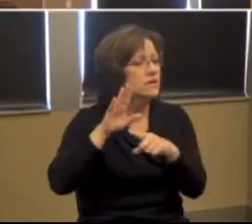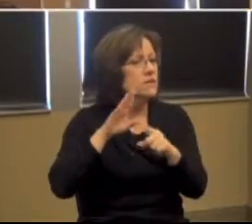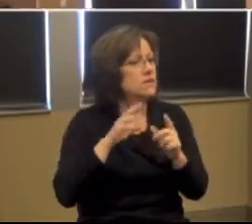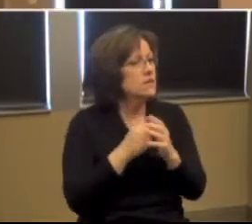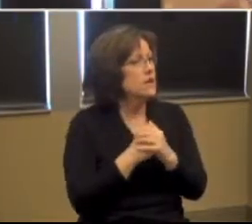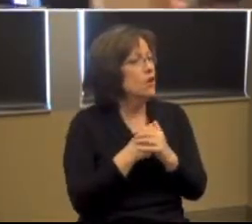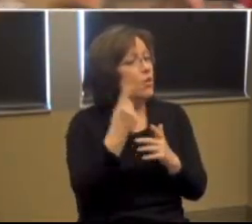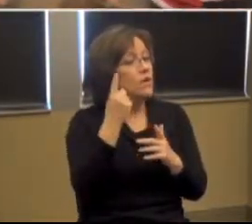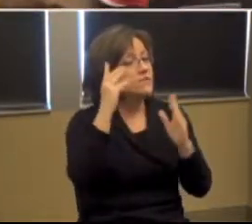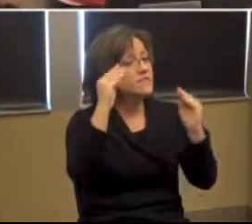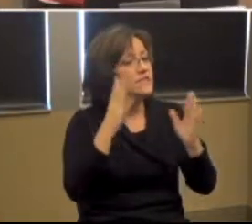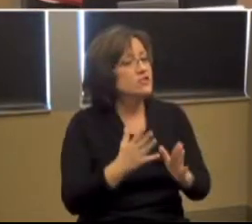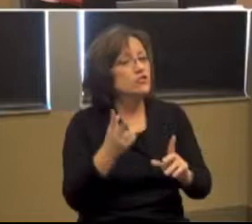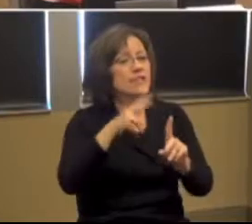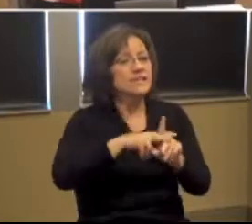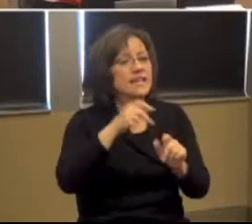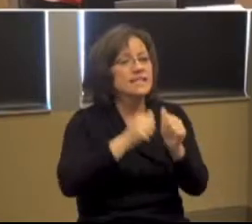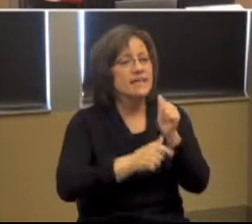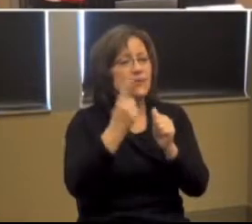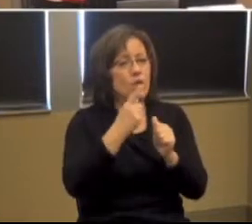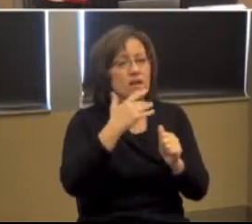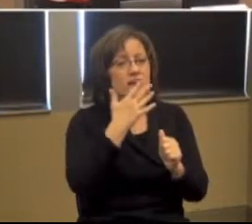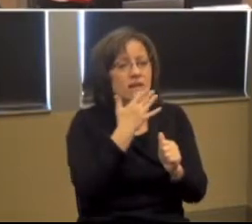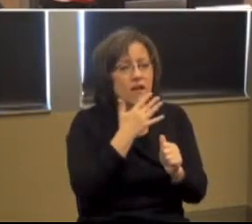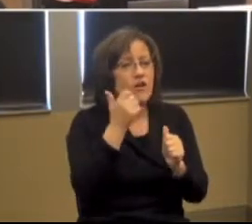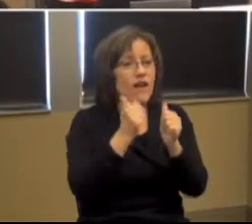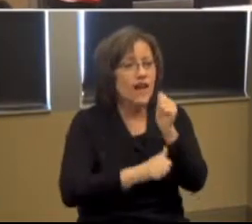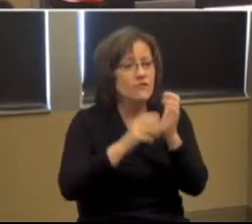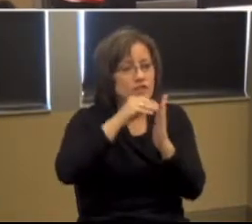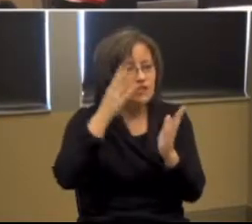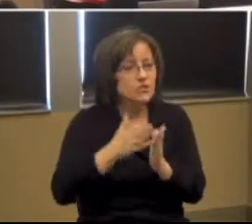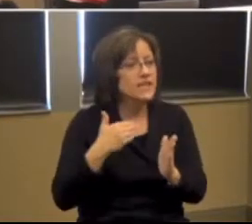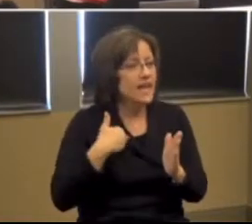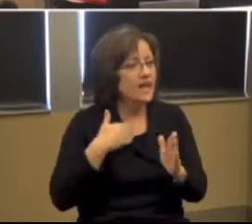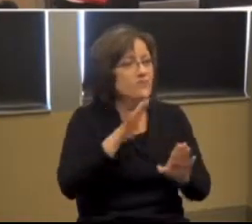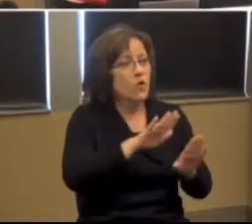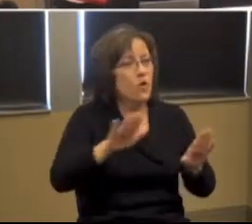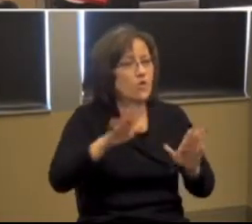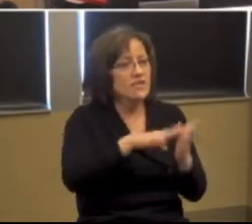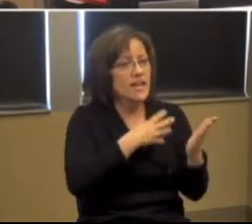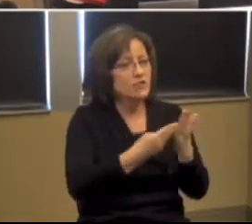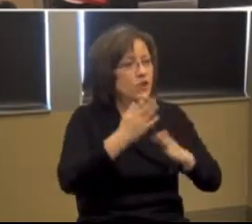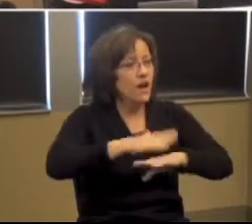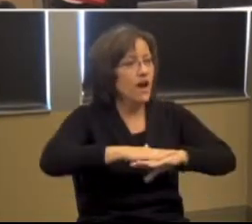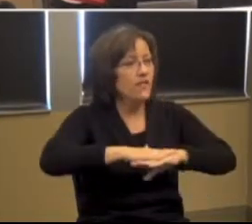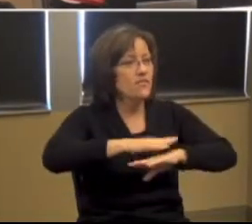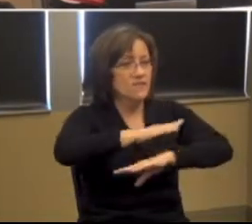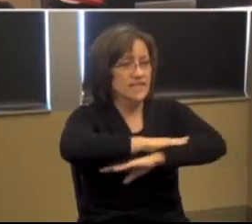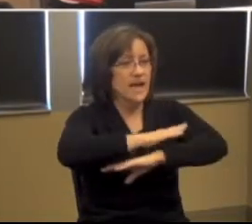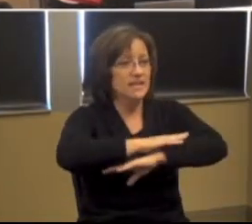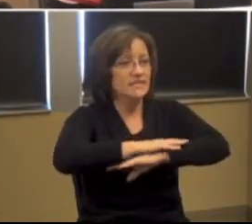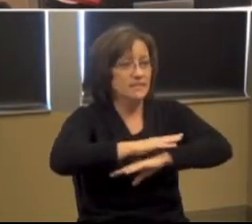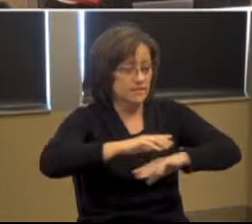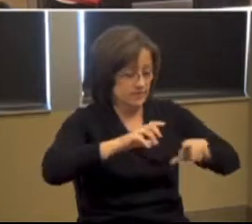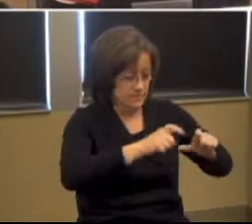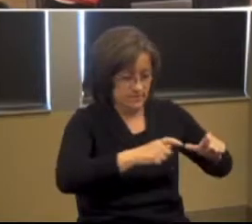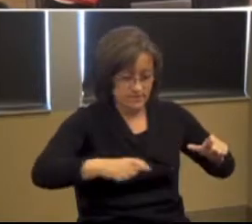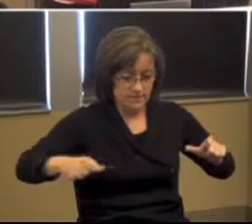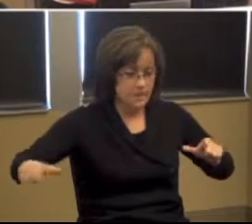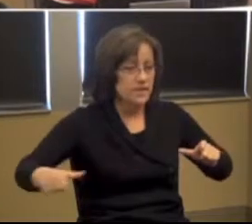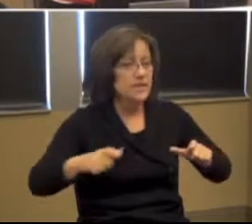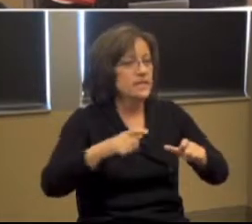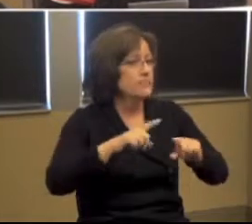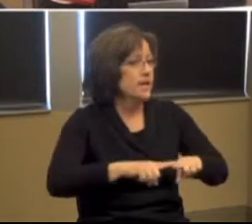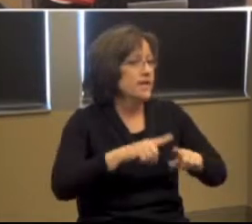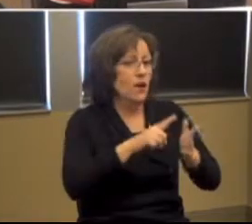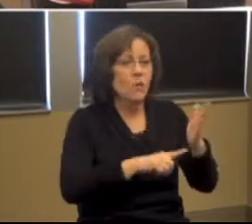Everybody in color, so that every student has their own schedule on their desk, and depending on what color that